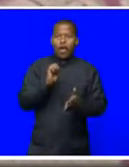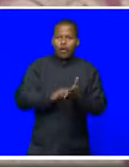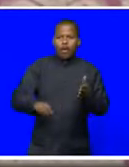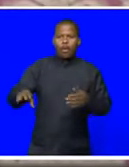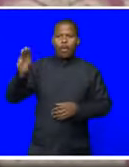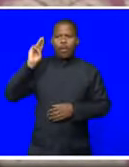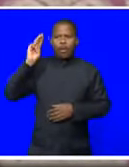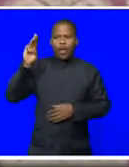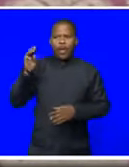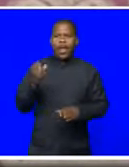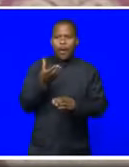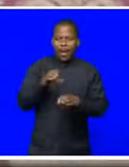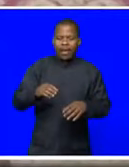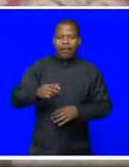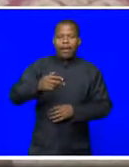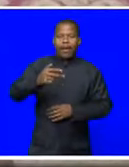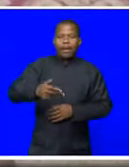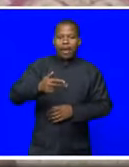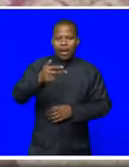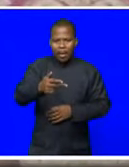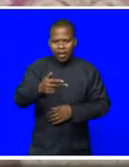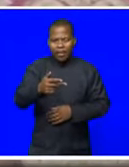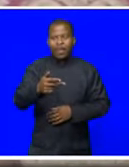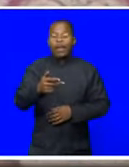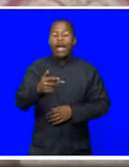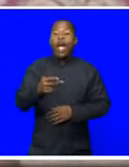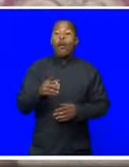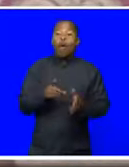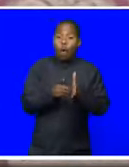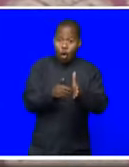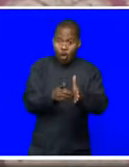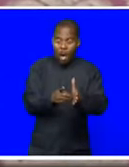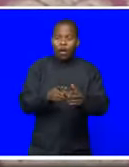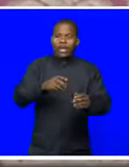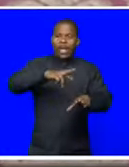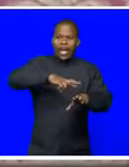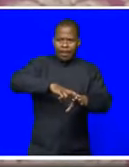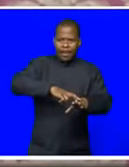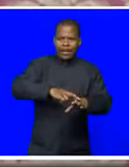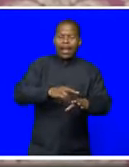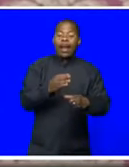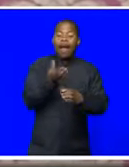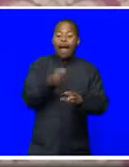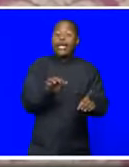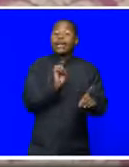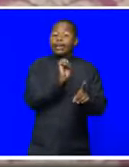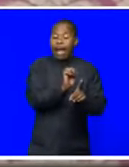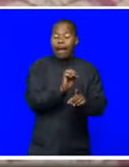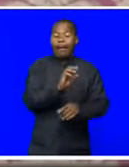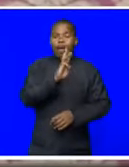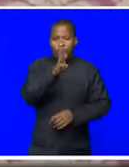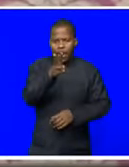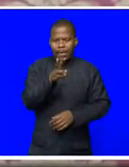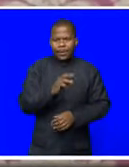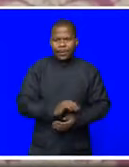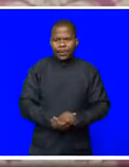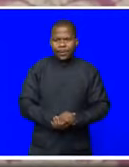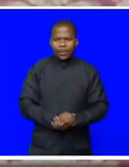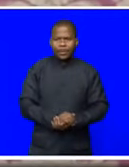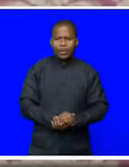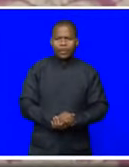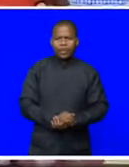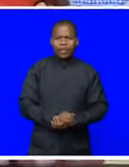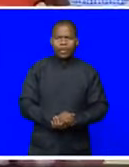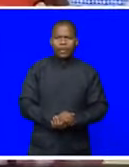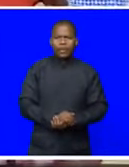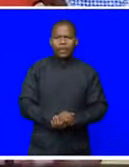President of Portugal accredits you as your country's ambassador here in the Kingdom of